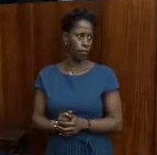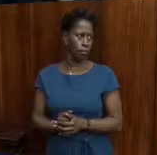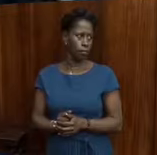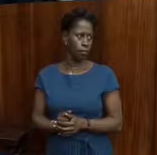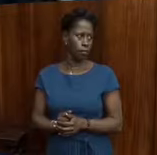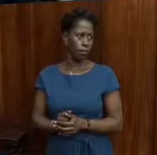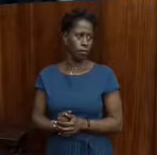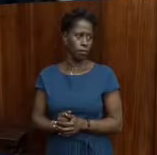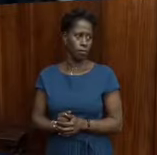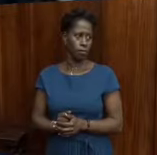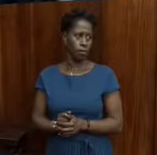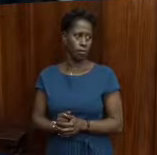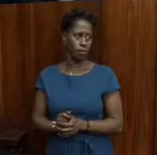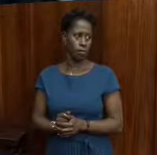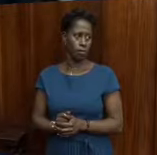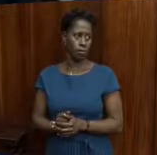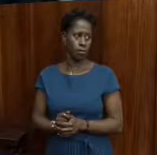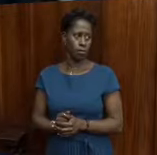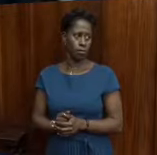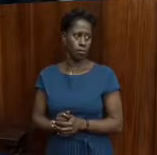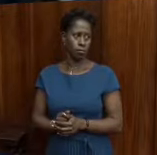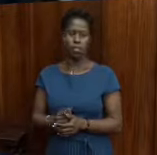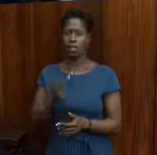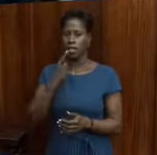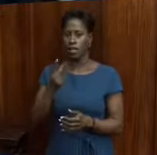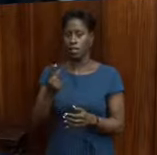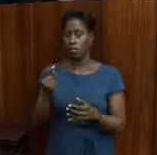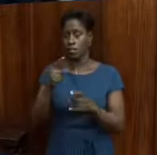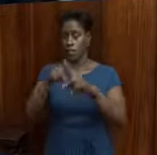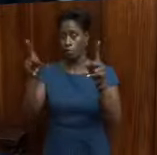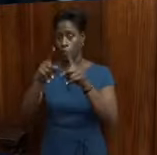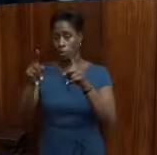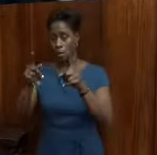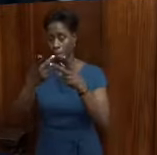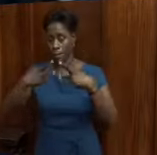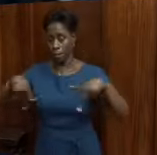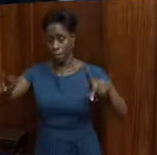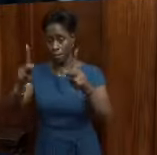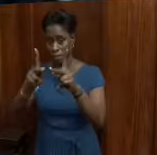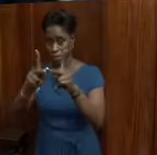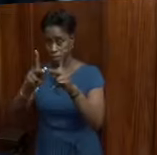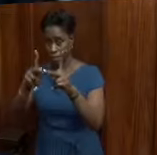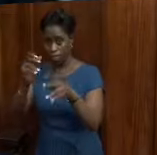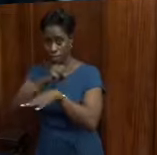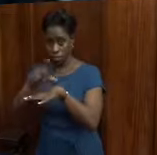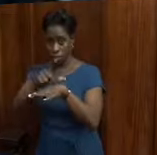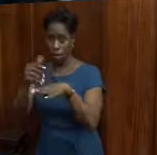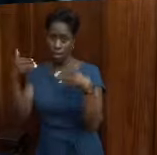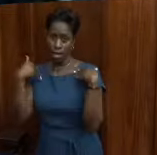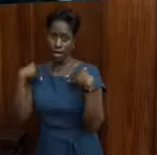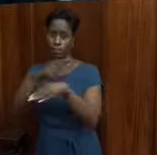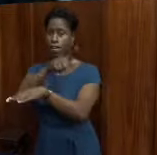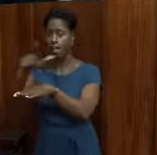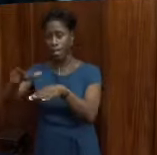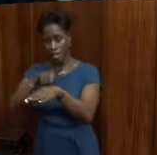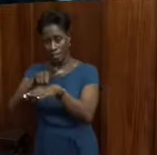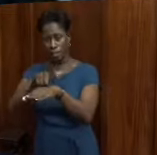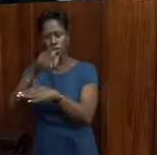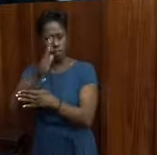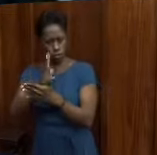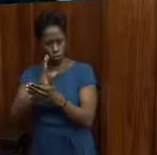provided in different parts of the island, like PI, Labri, Lafag, Chosel, and Miko. Mr. Speaker, Invest in